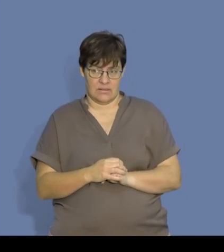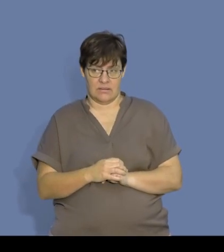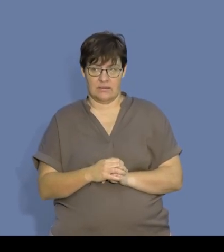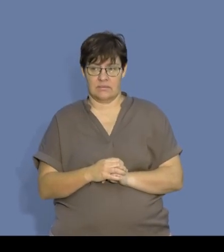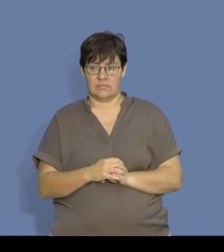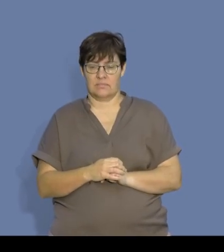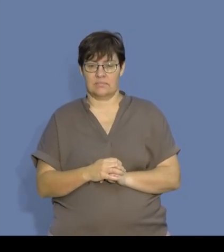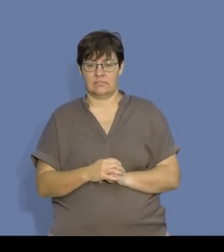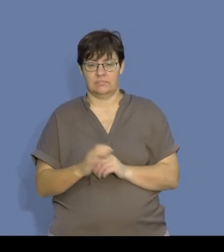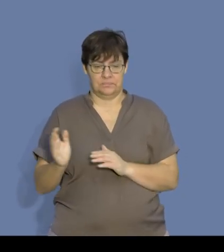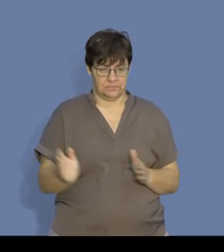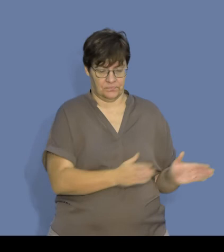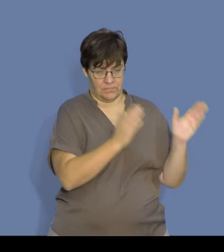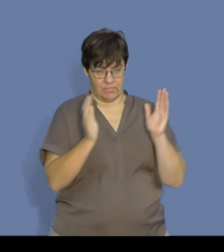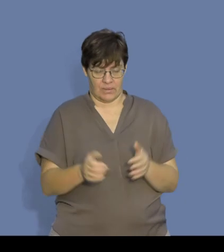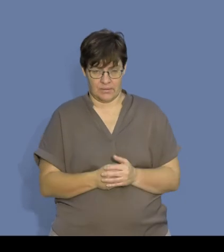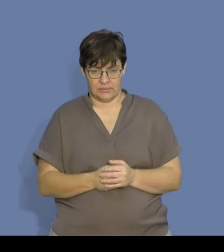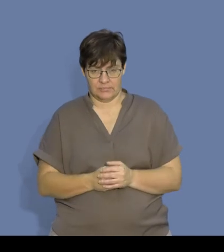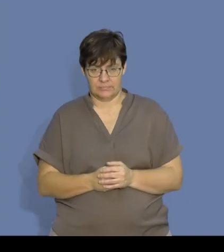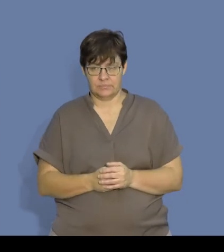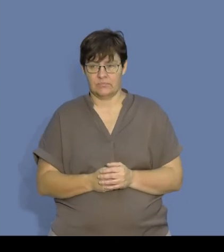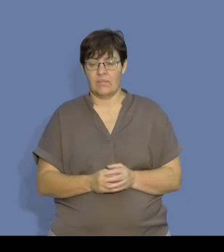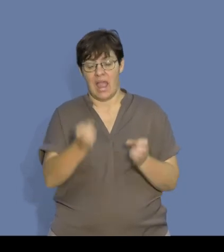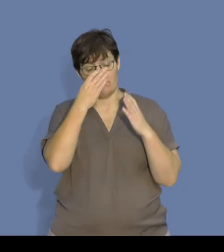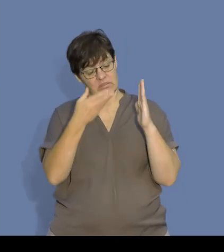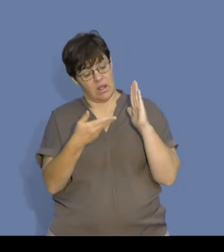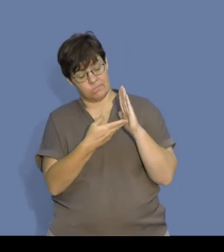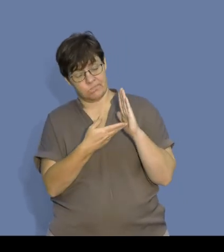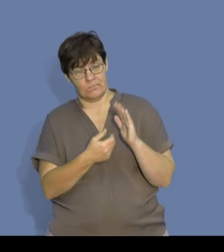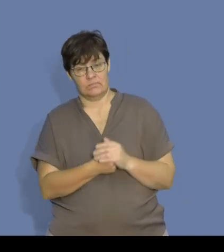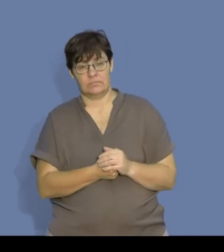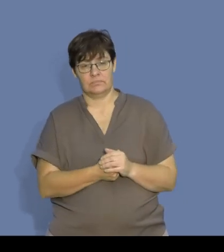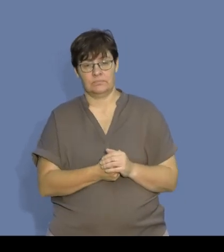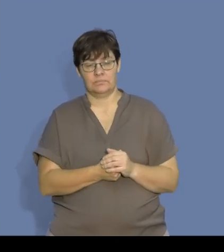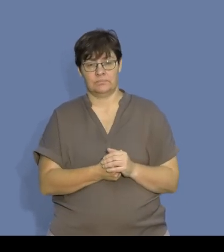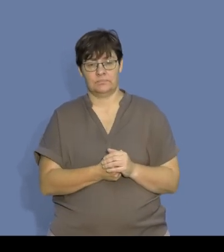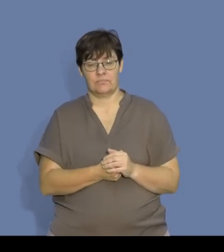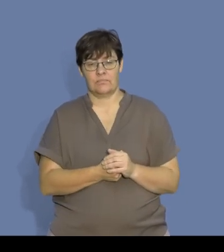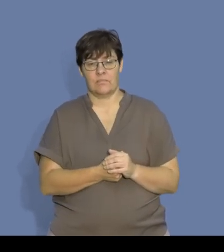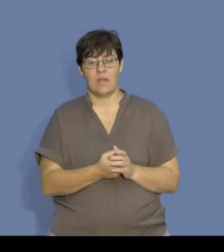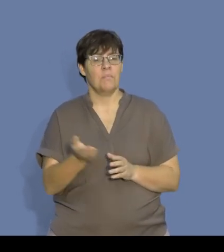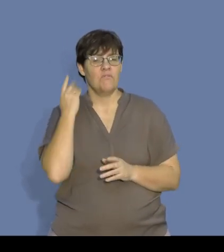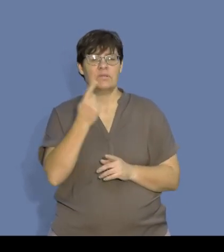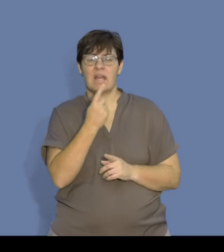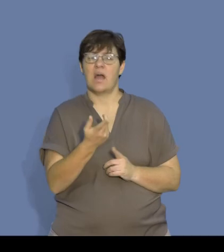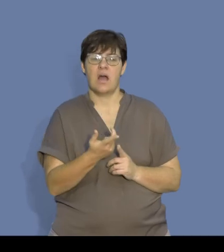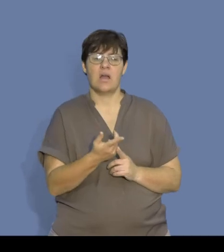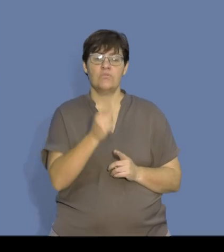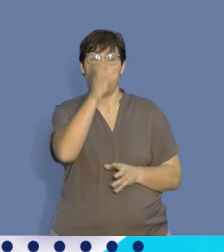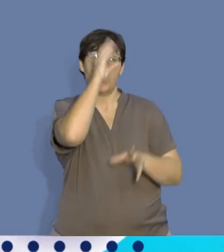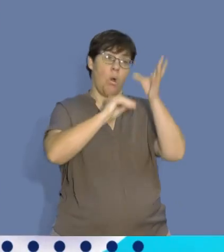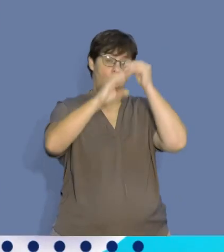Great. Now, consider the following information. I did say to you at some stage that you don't need to